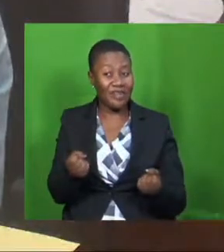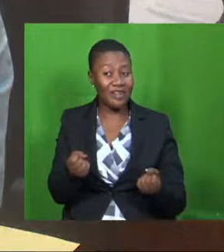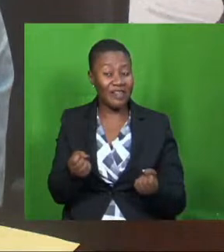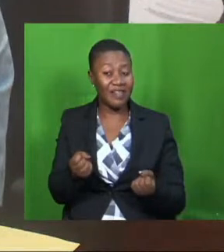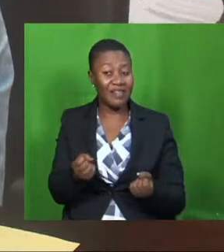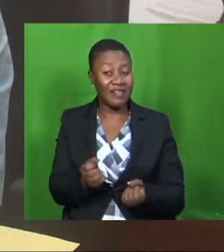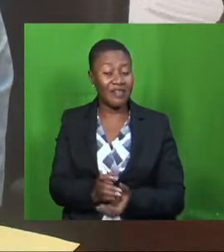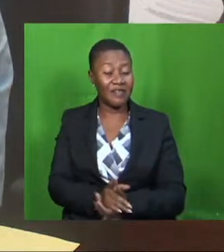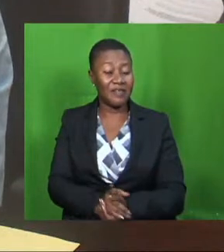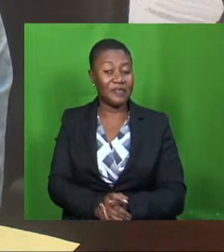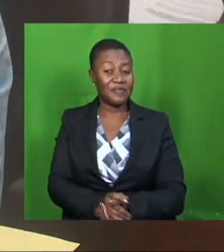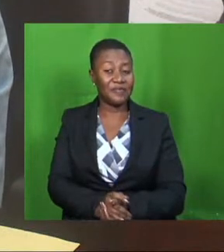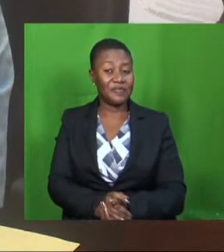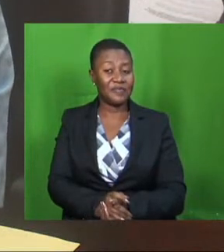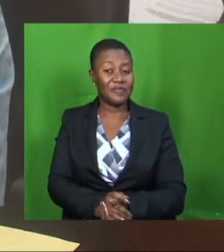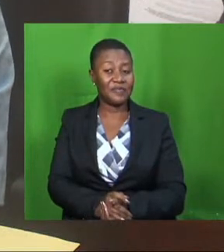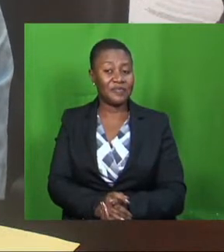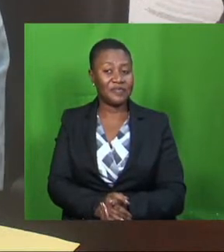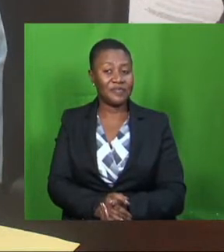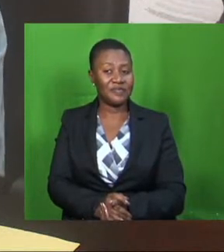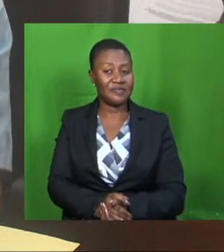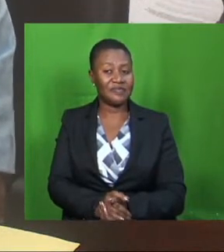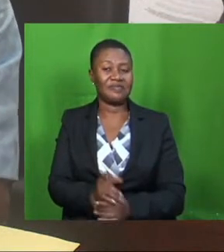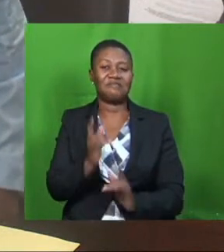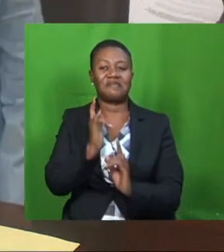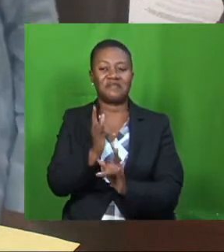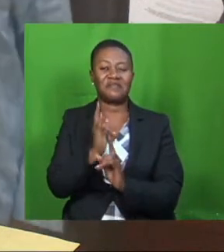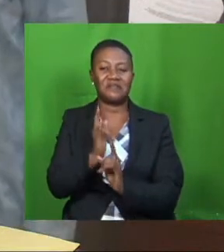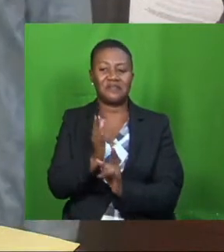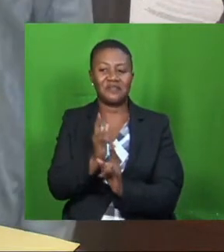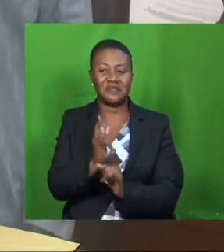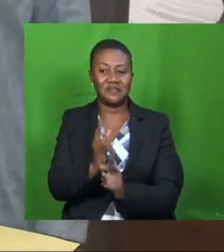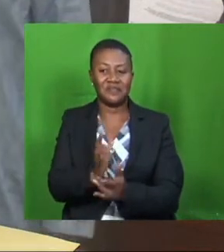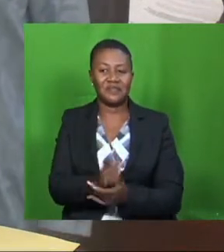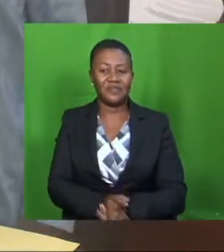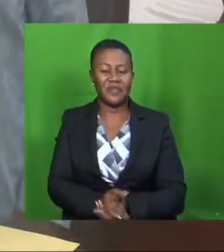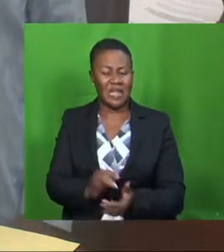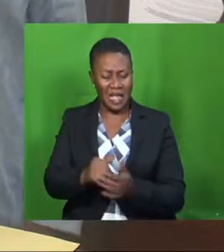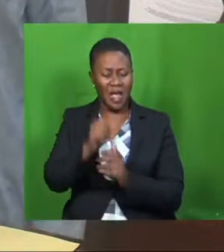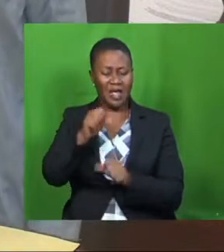the minority leader is saying that in respect of